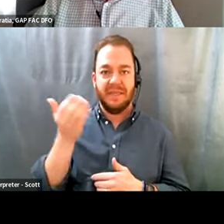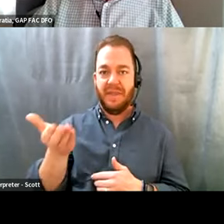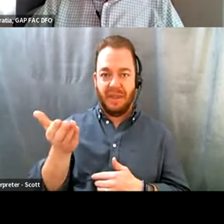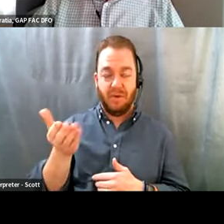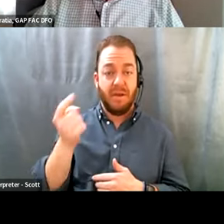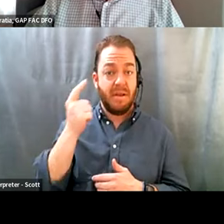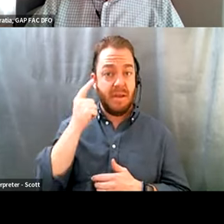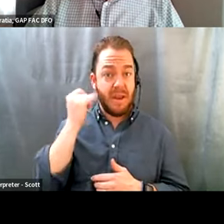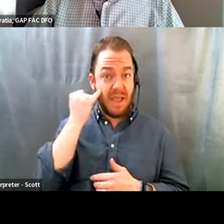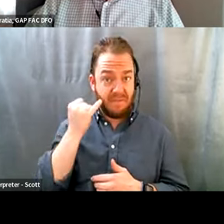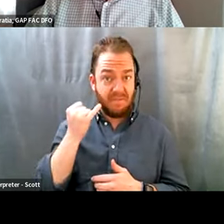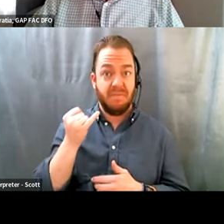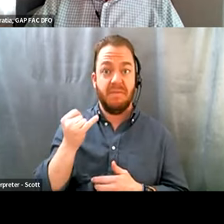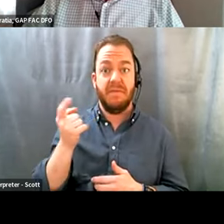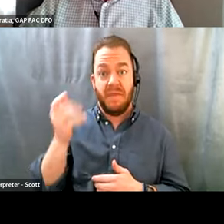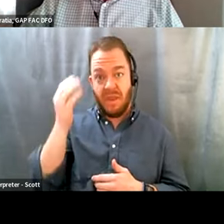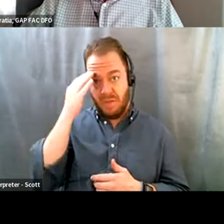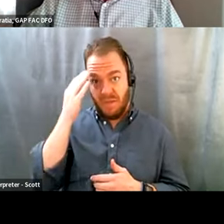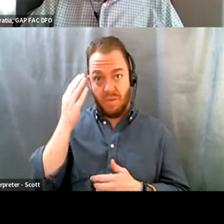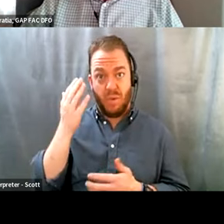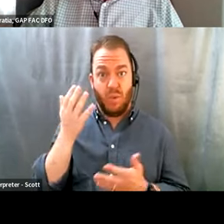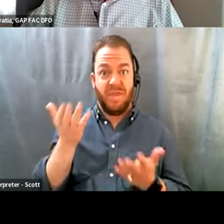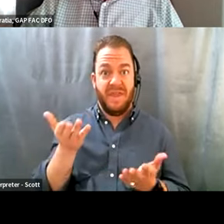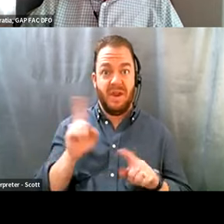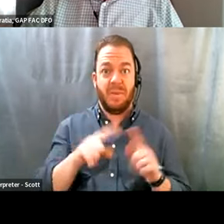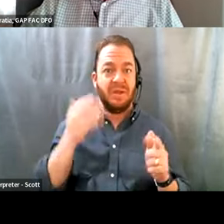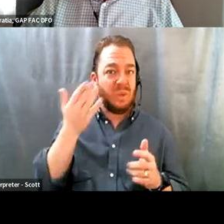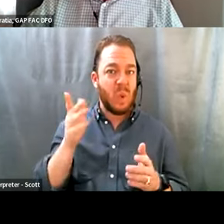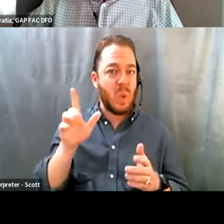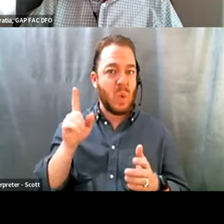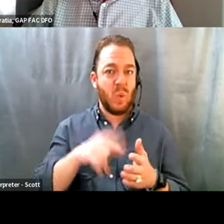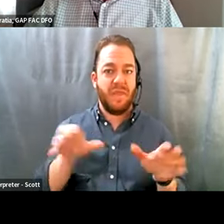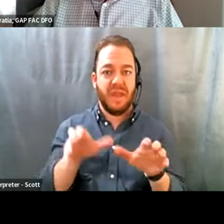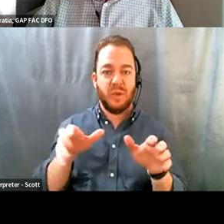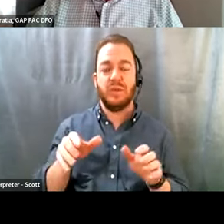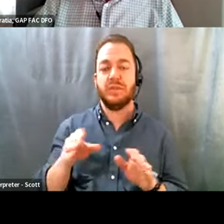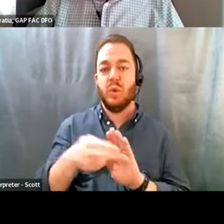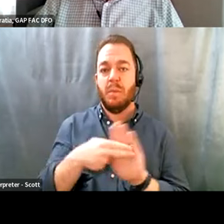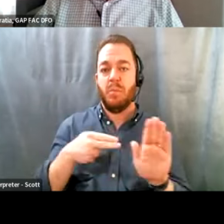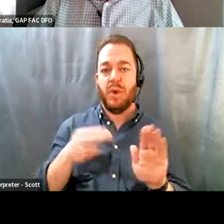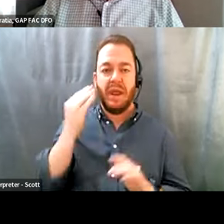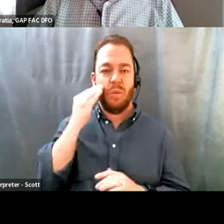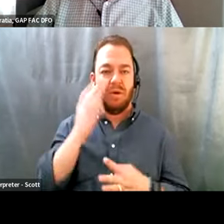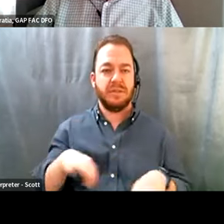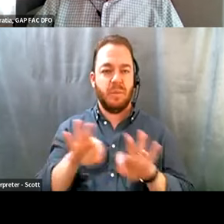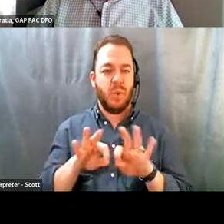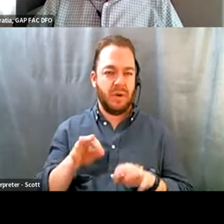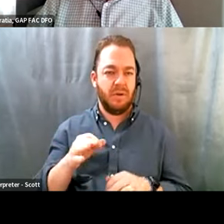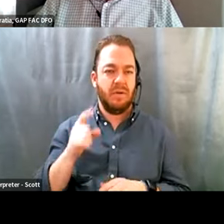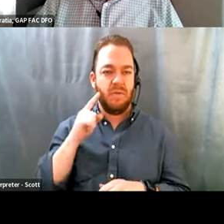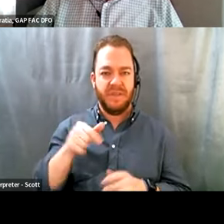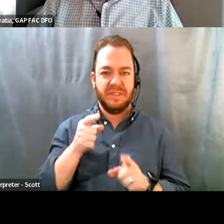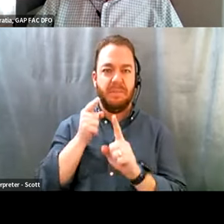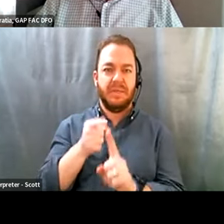they do, they don't know what it does. And so that brand awareness is important in my mind for this